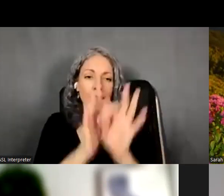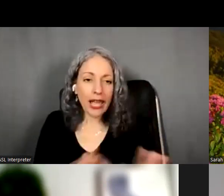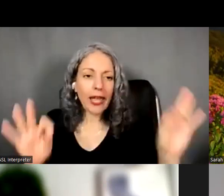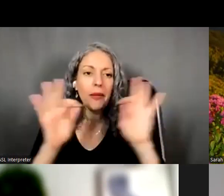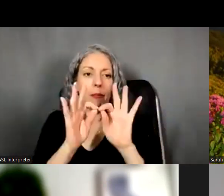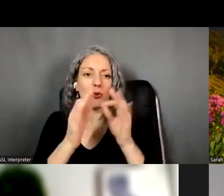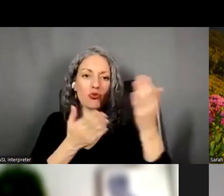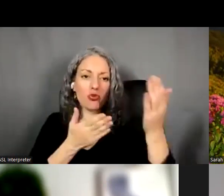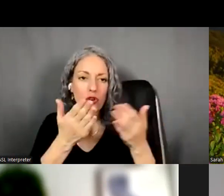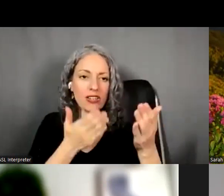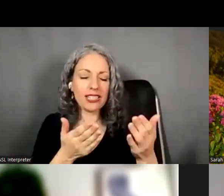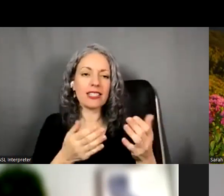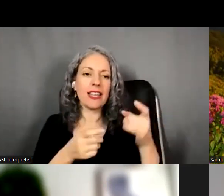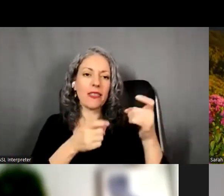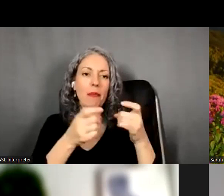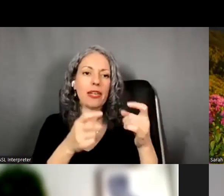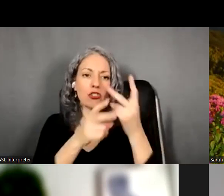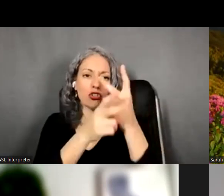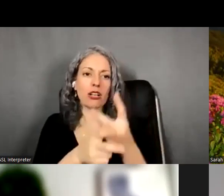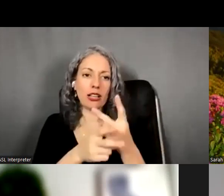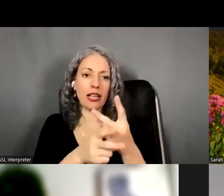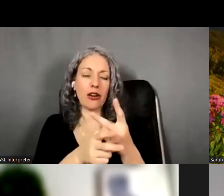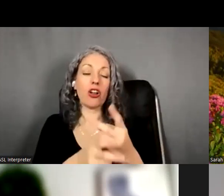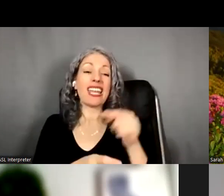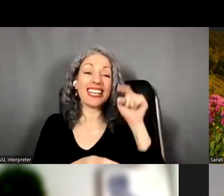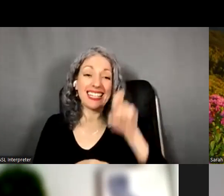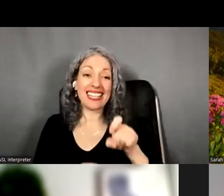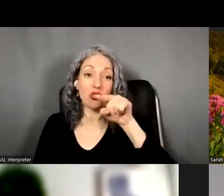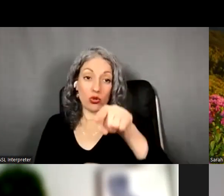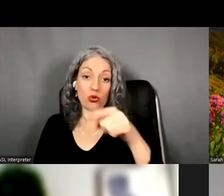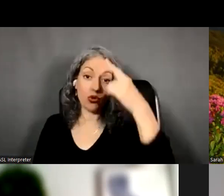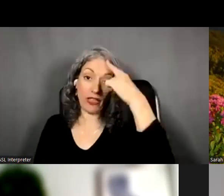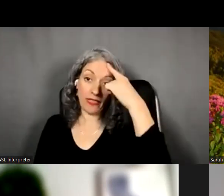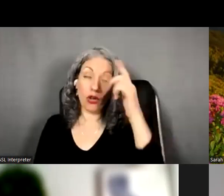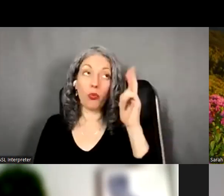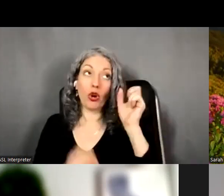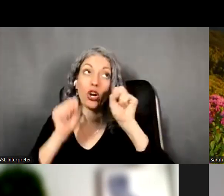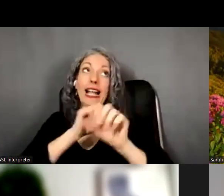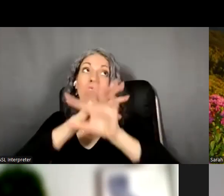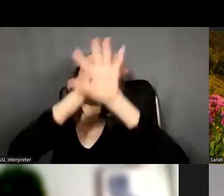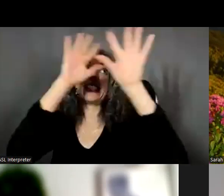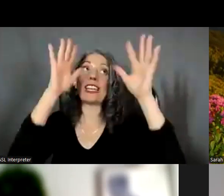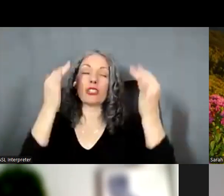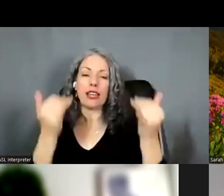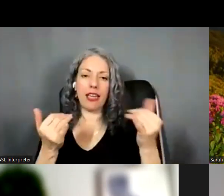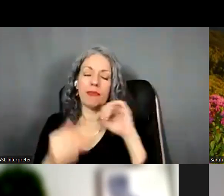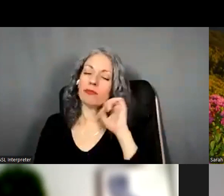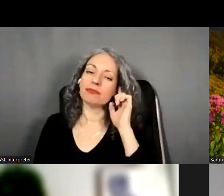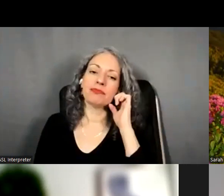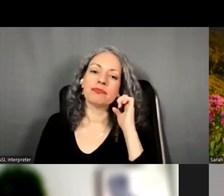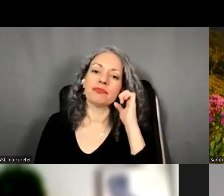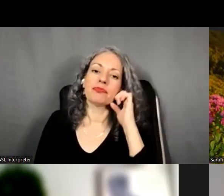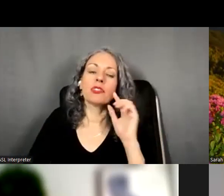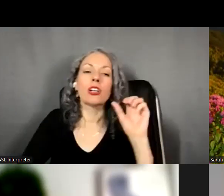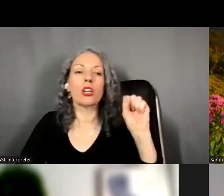population, and the managed care plans need you. So that's something I think we heard loud and clear today. Susan, Phillip,